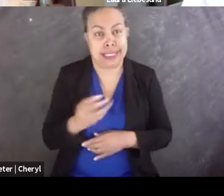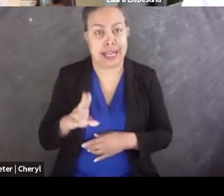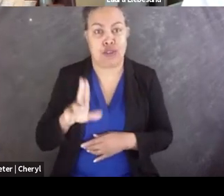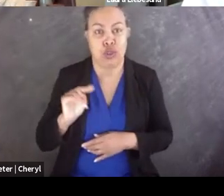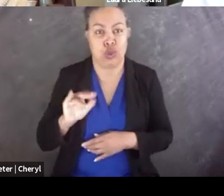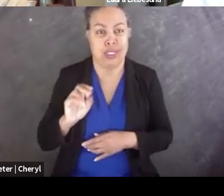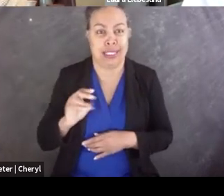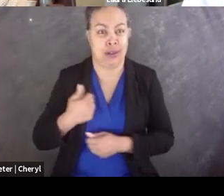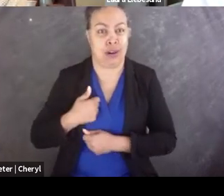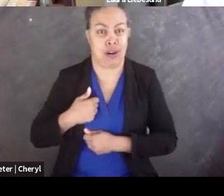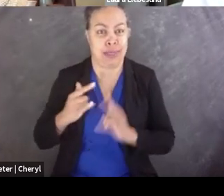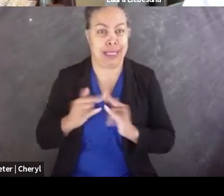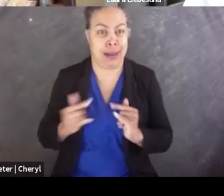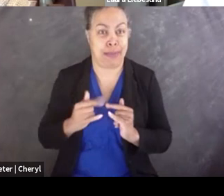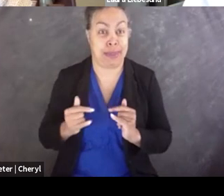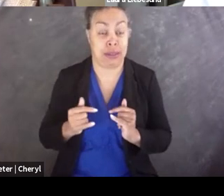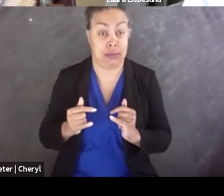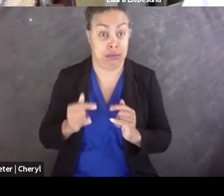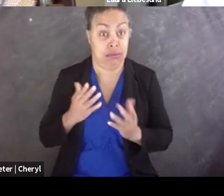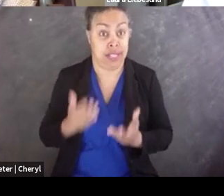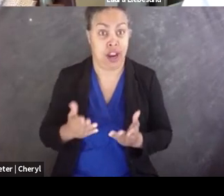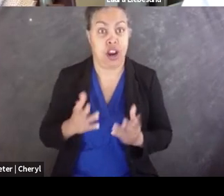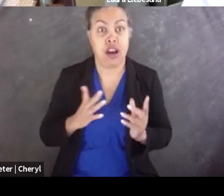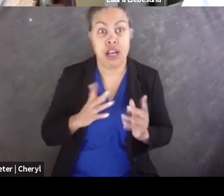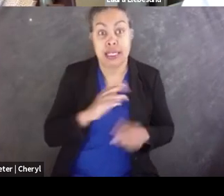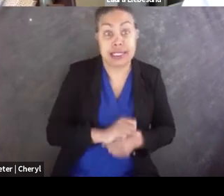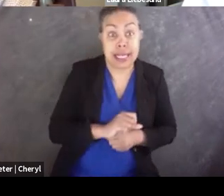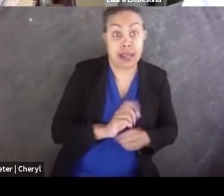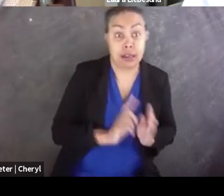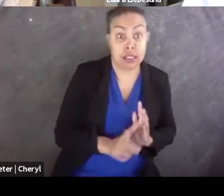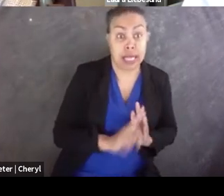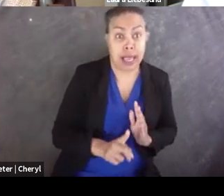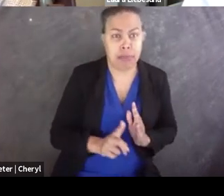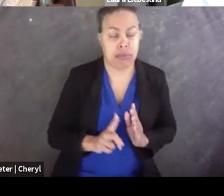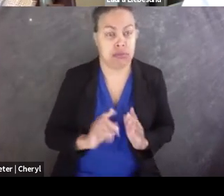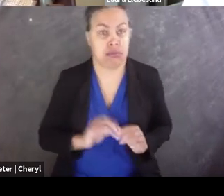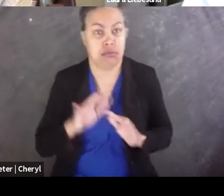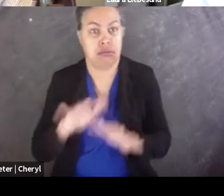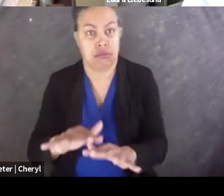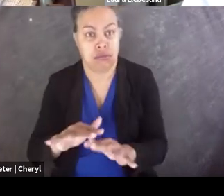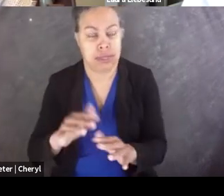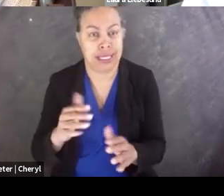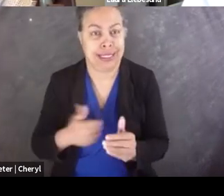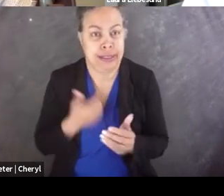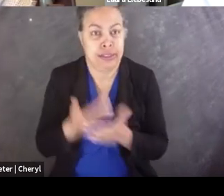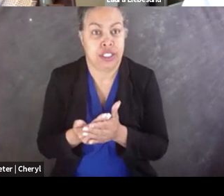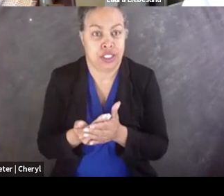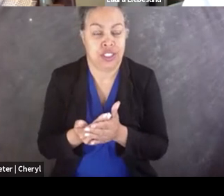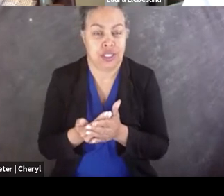that were refuges for escaped slaves. So from those centers of